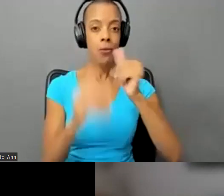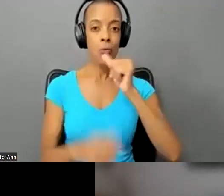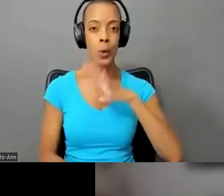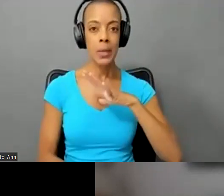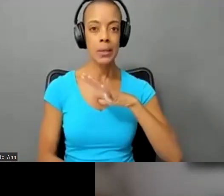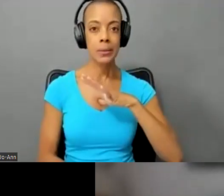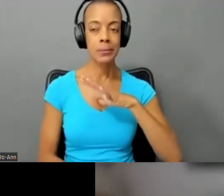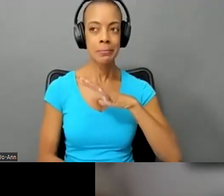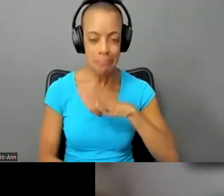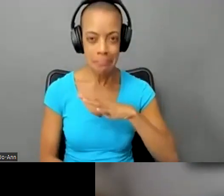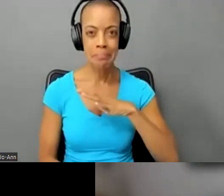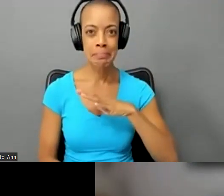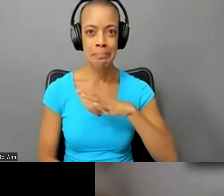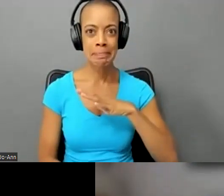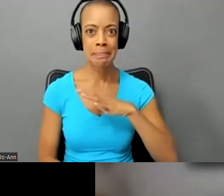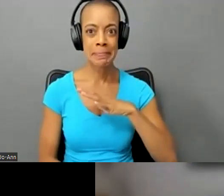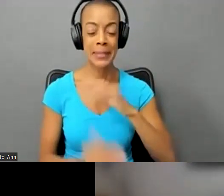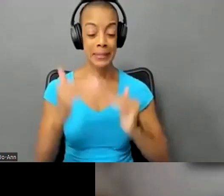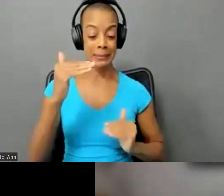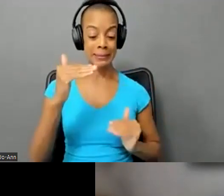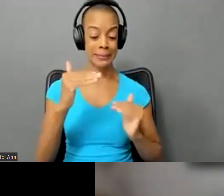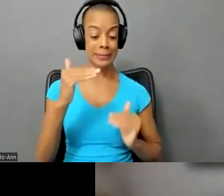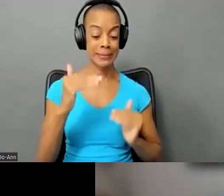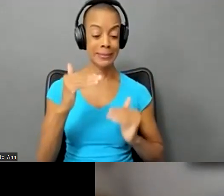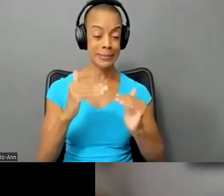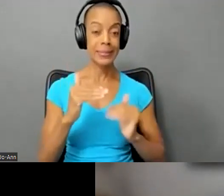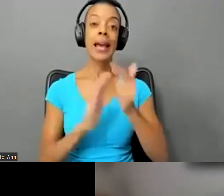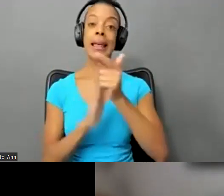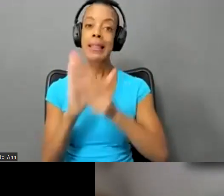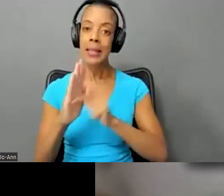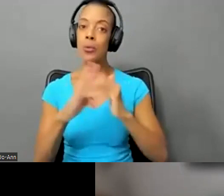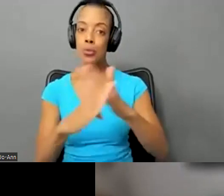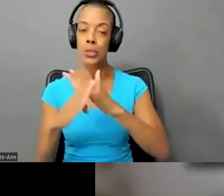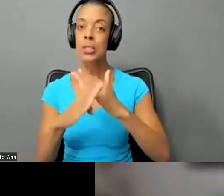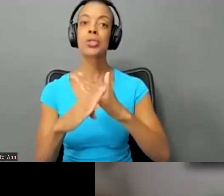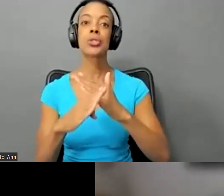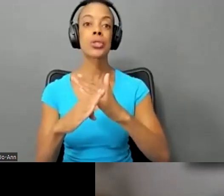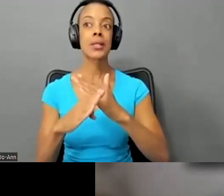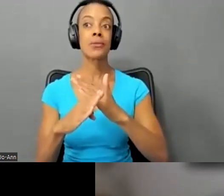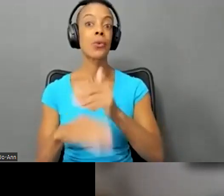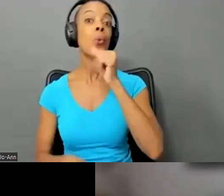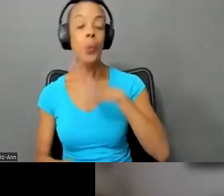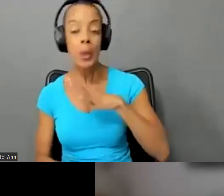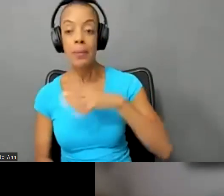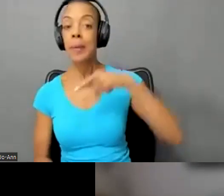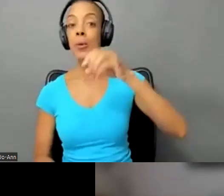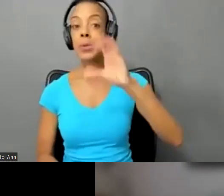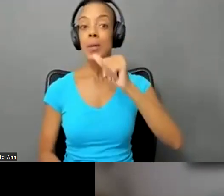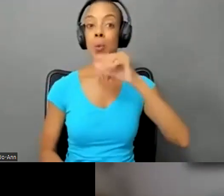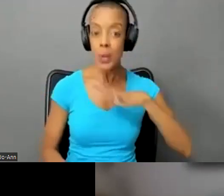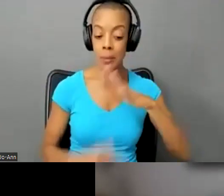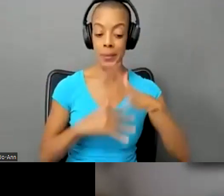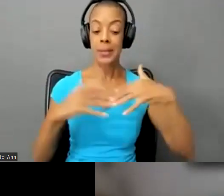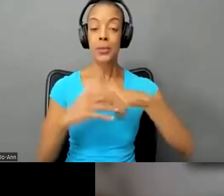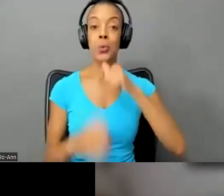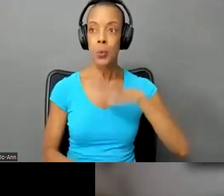you know, to close those gaps on legal protections for women, and especially minority women or Indigenous women, is probably even longer.